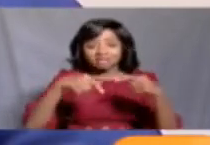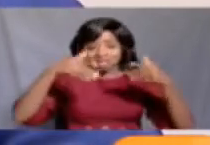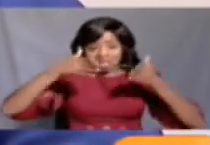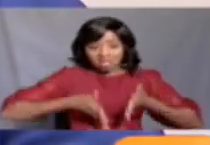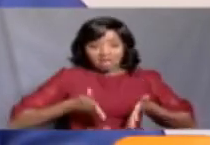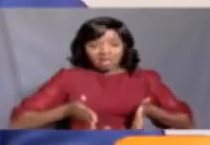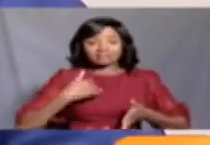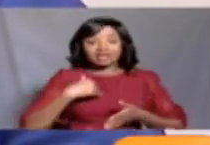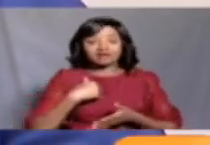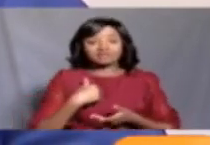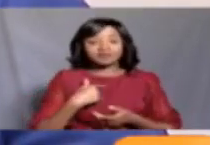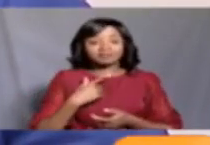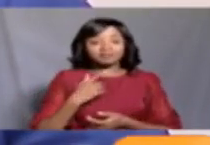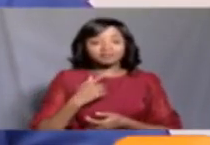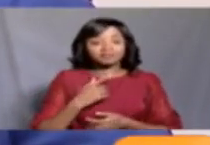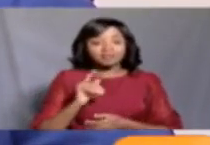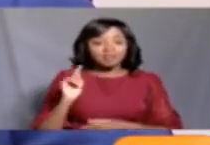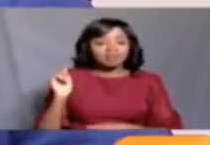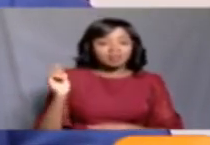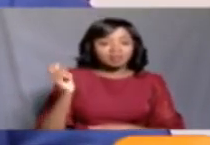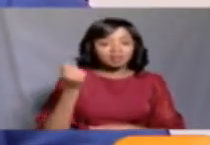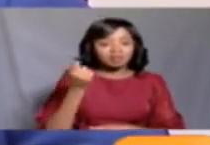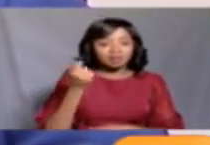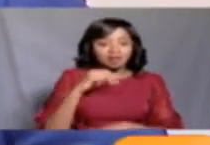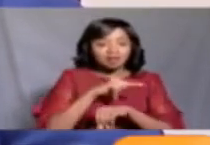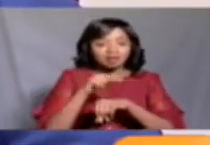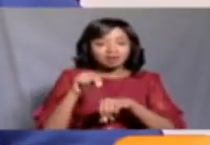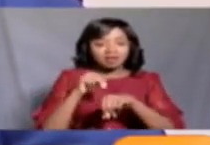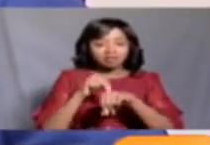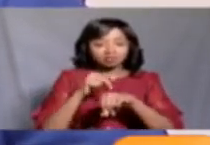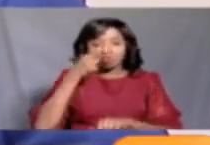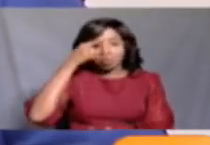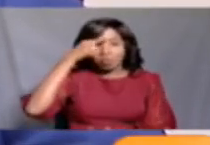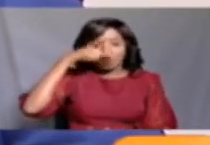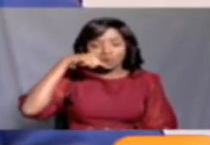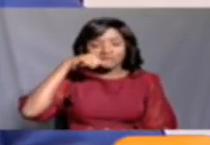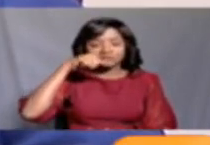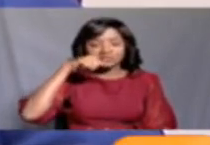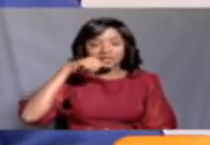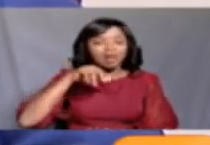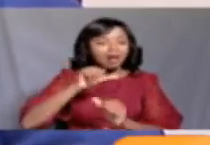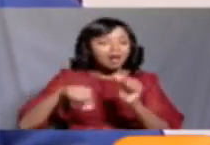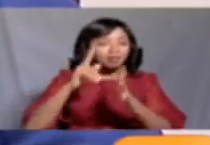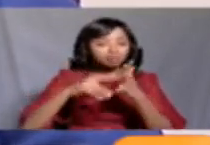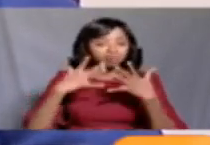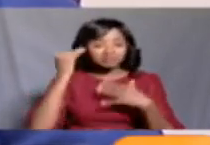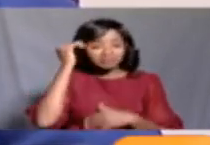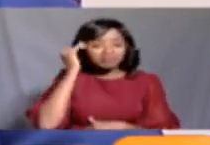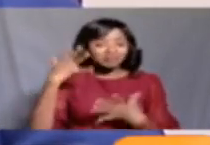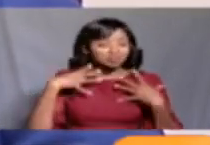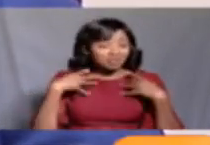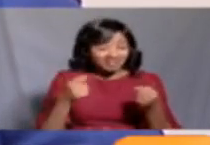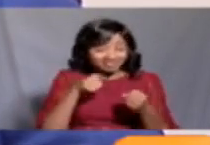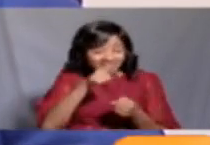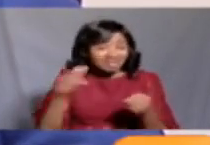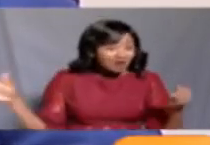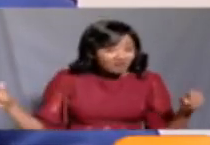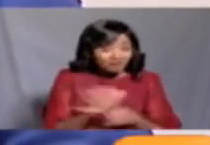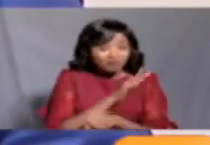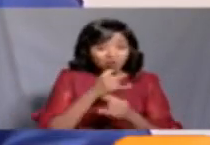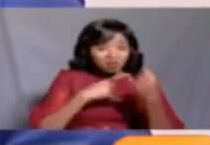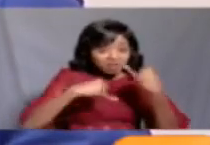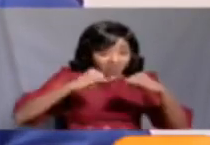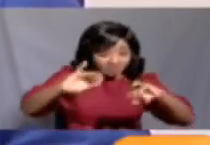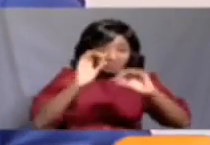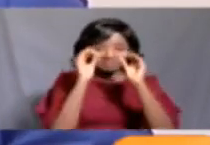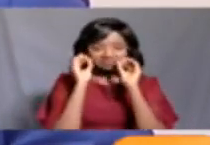the Kenya National policy on mental health. This hasn't been fully implemented as expected. And